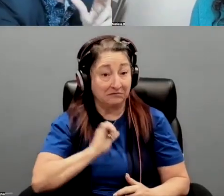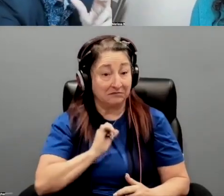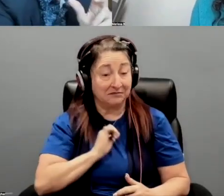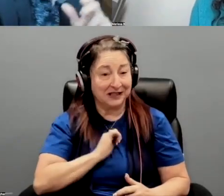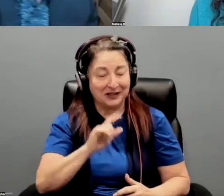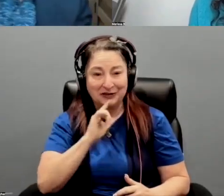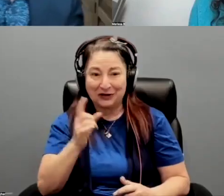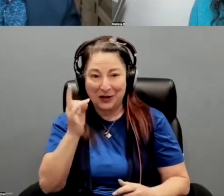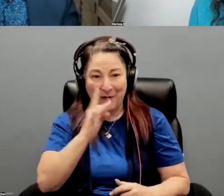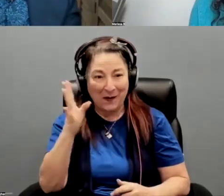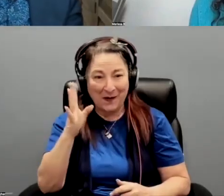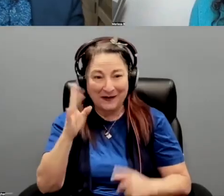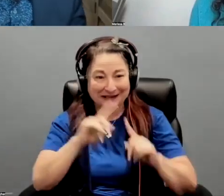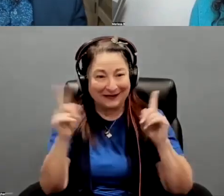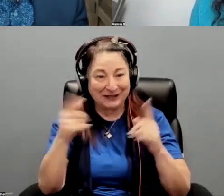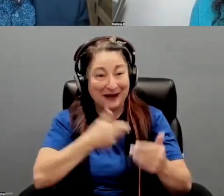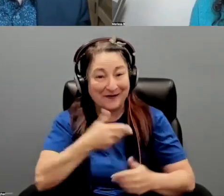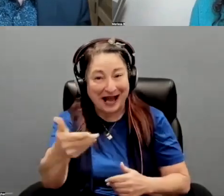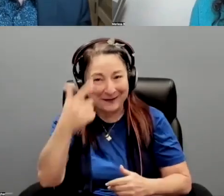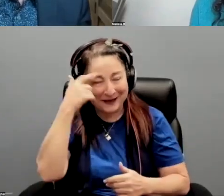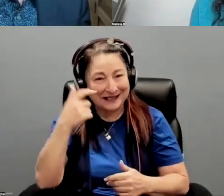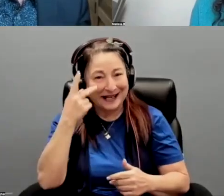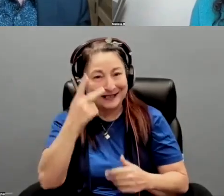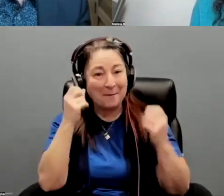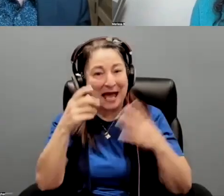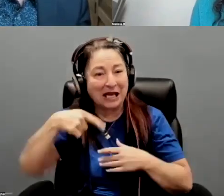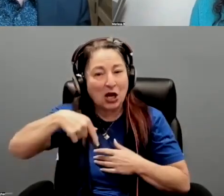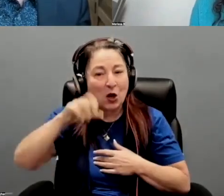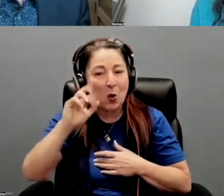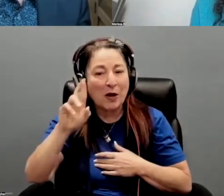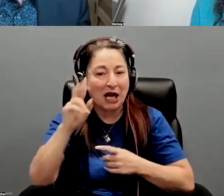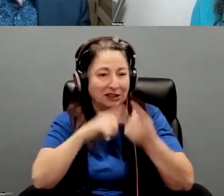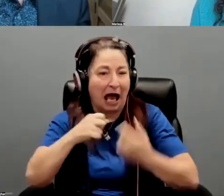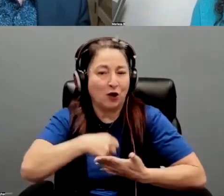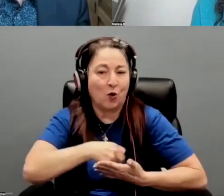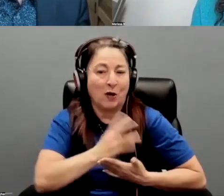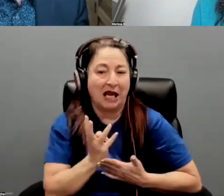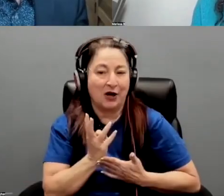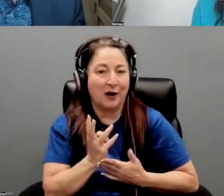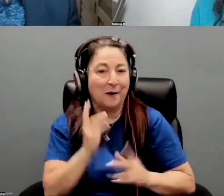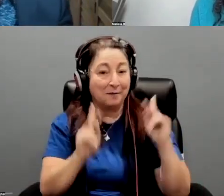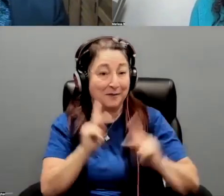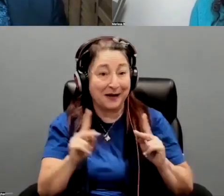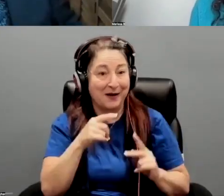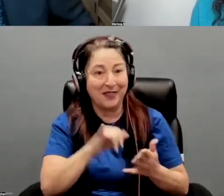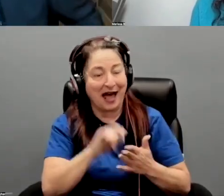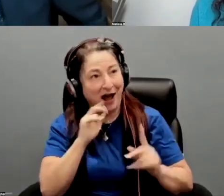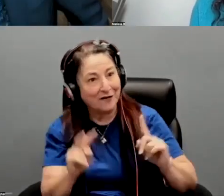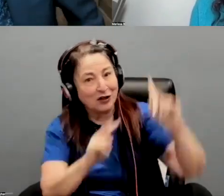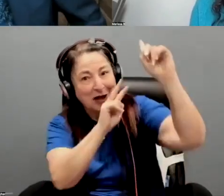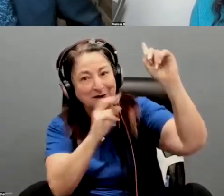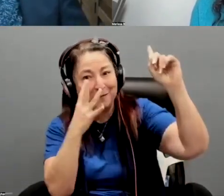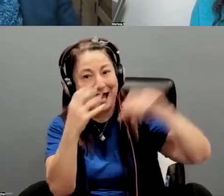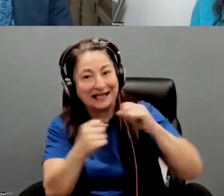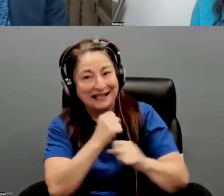invited there because I saw a number of queer people there that I've just looked up to for years, and also met